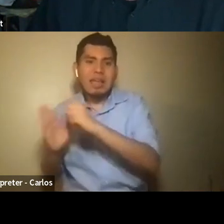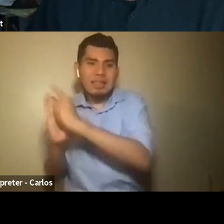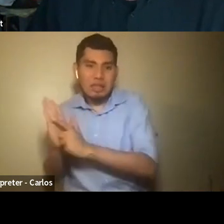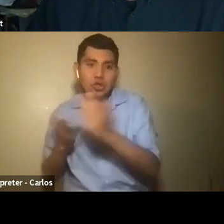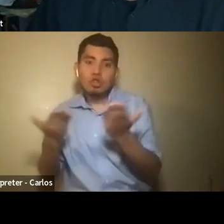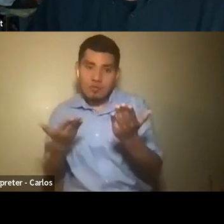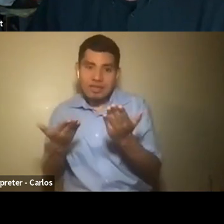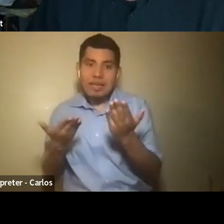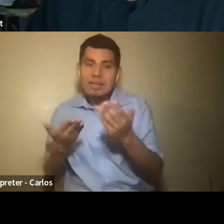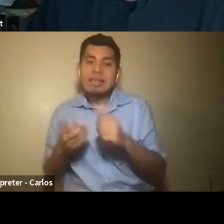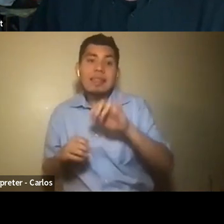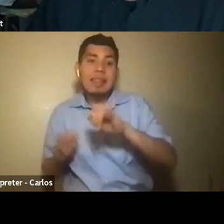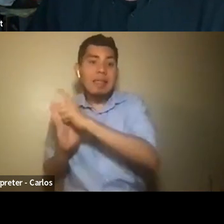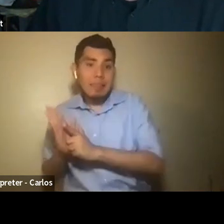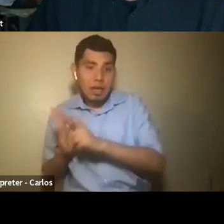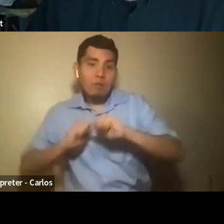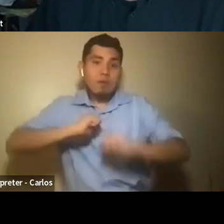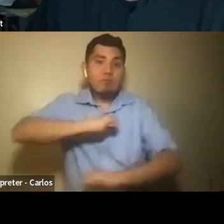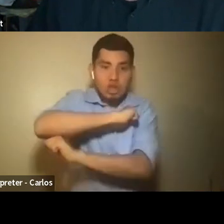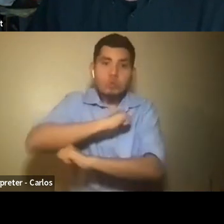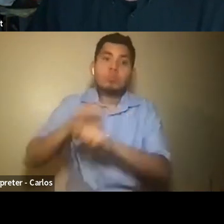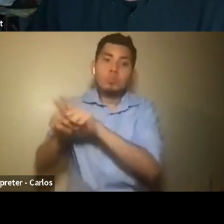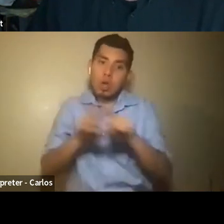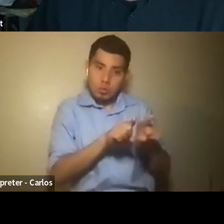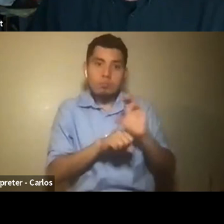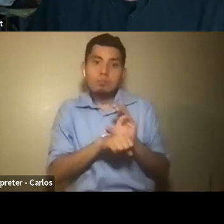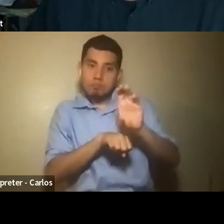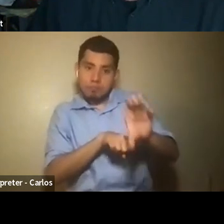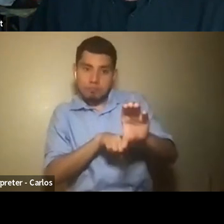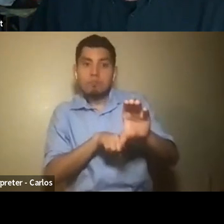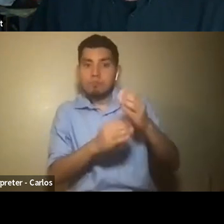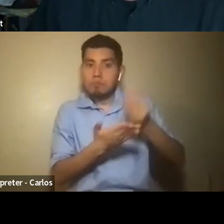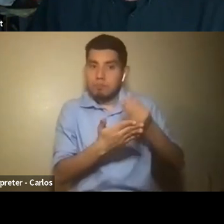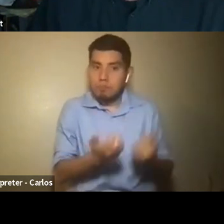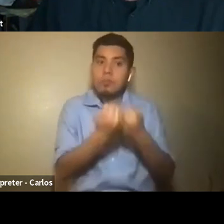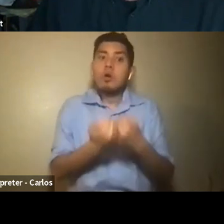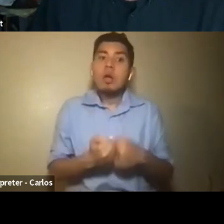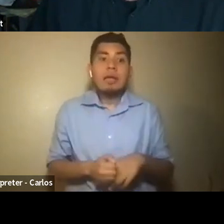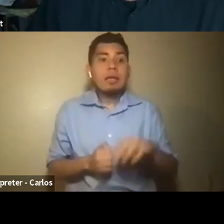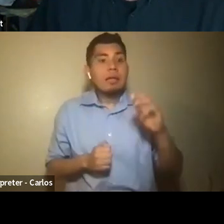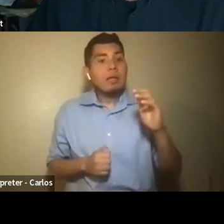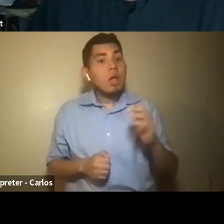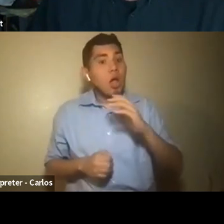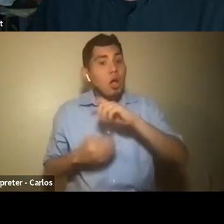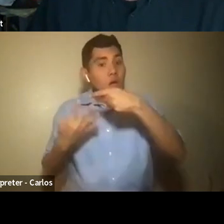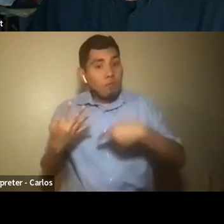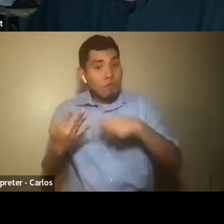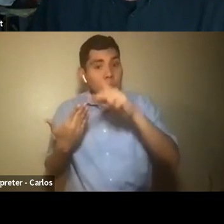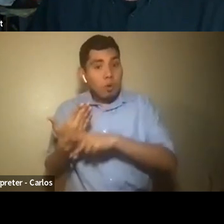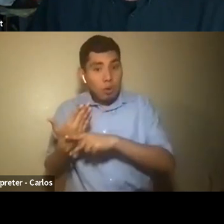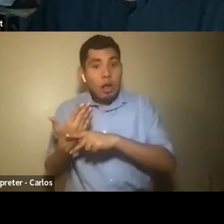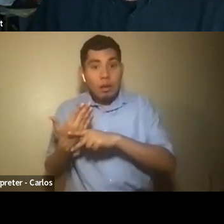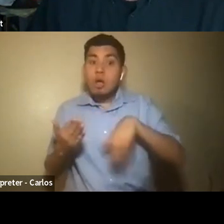the Legal Aid Foundation of Los Angeles, also through the HSGP. The latter four programs that I just mentioned, being all